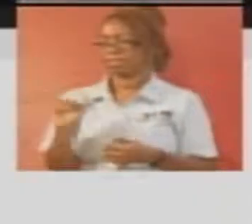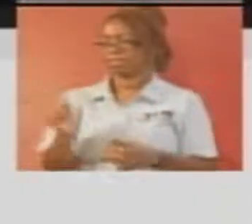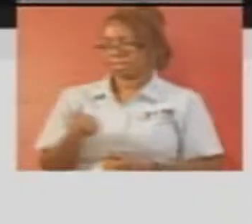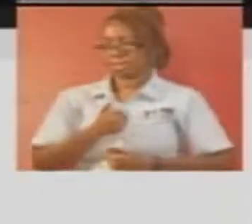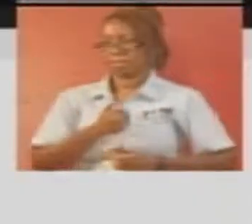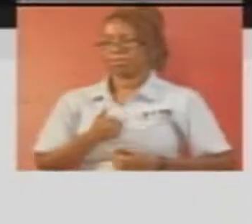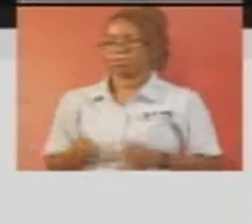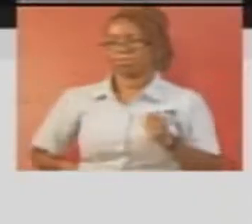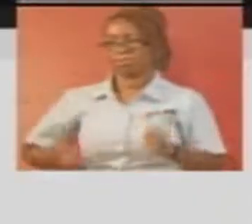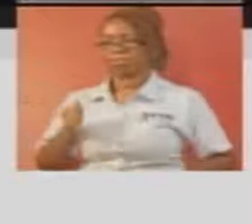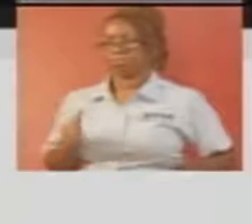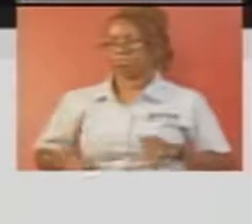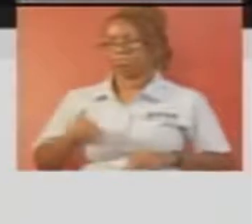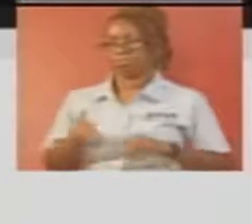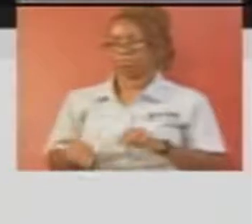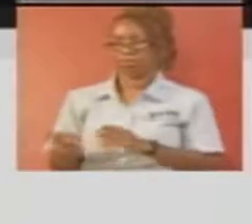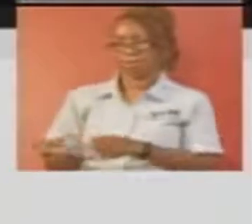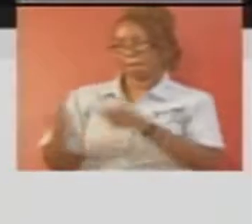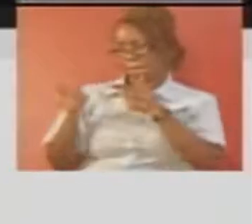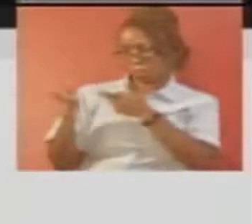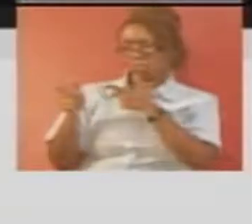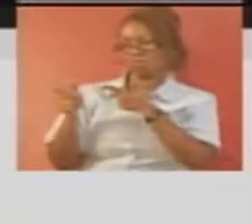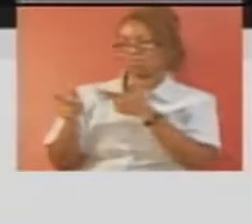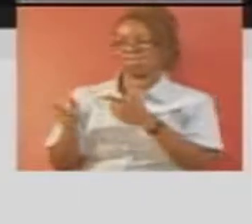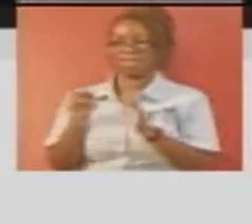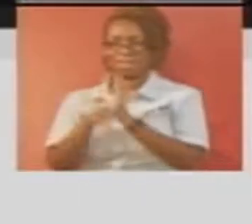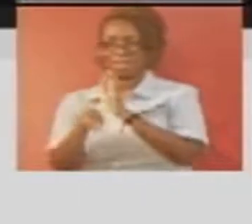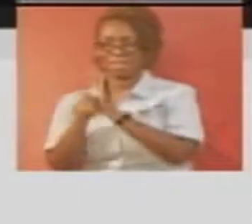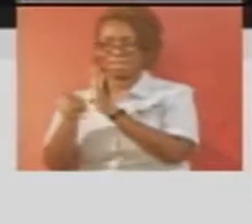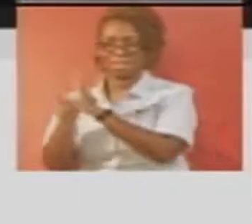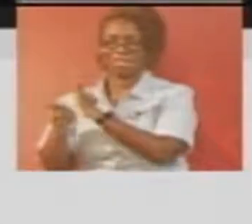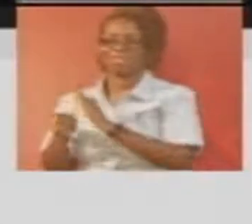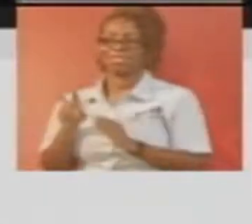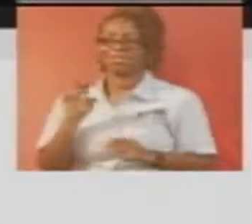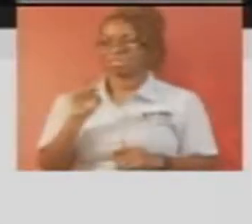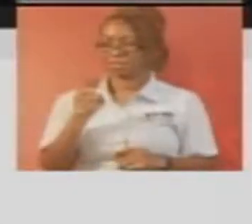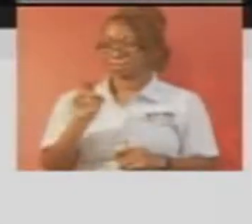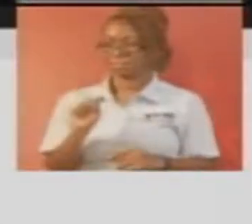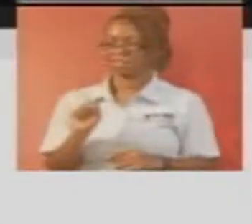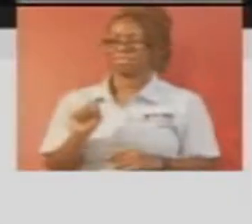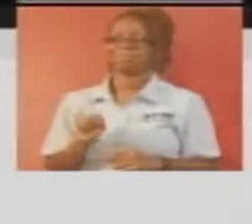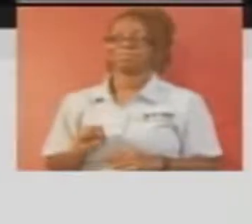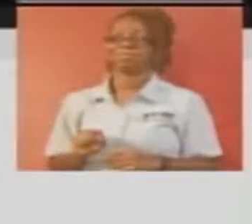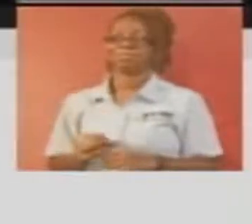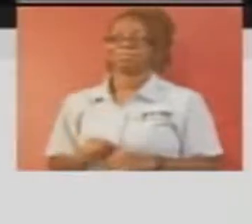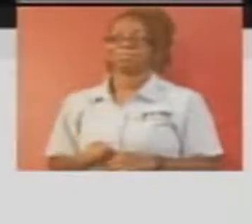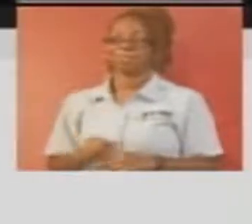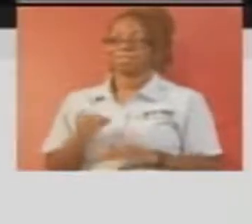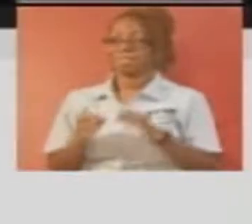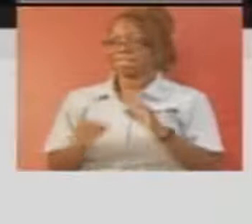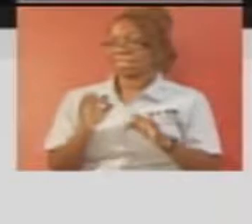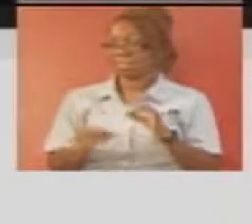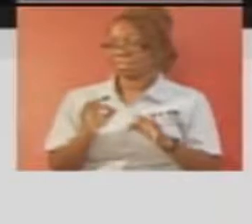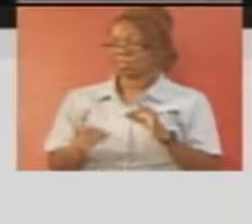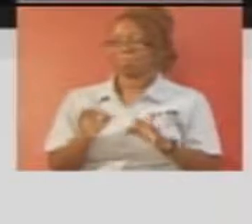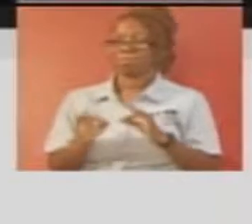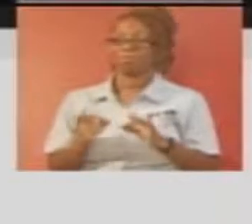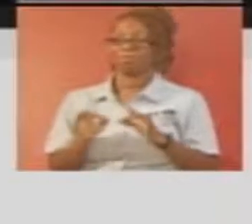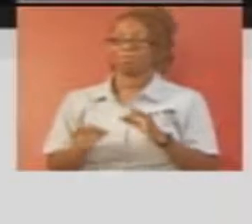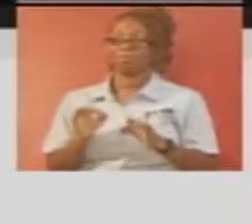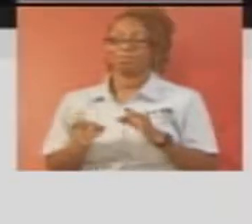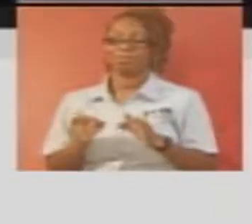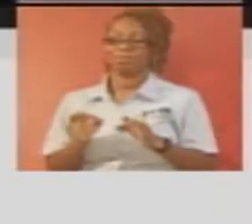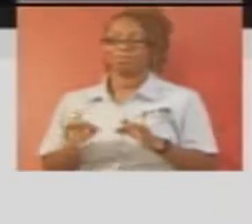tissues and disease occurring. If the immune system wins, then the virus is cleared. There